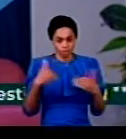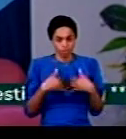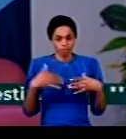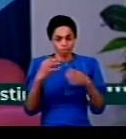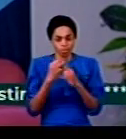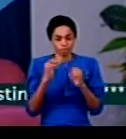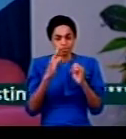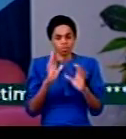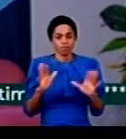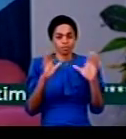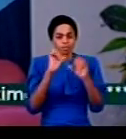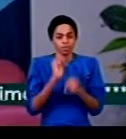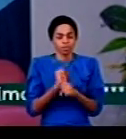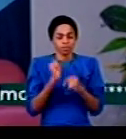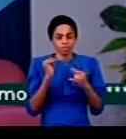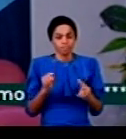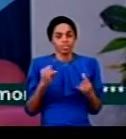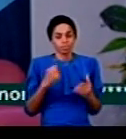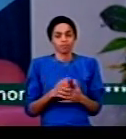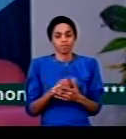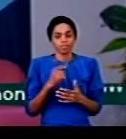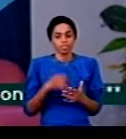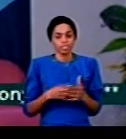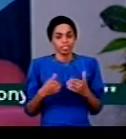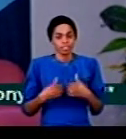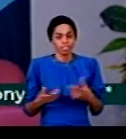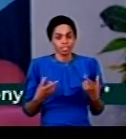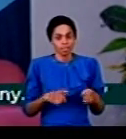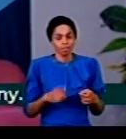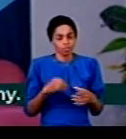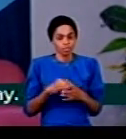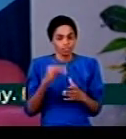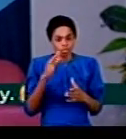gone. Check that swelling, it's gone.